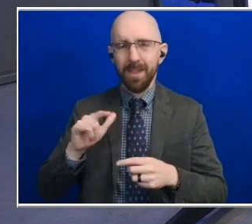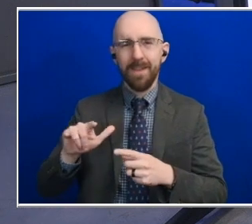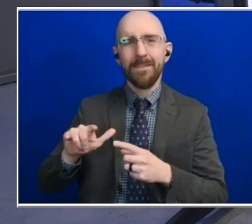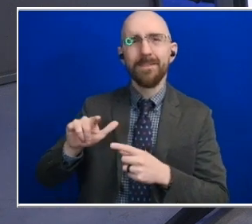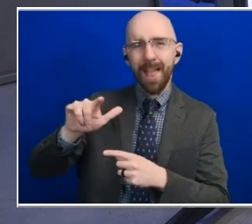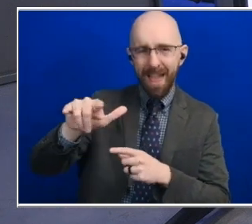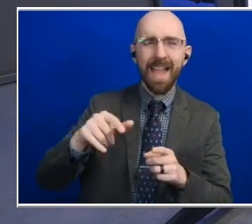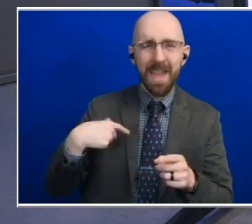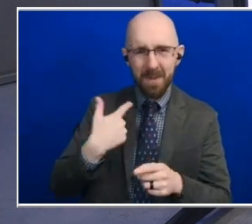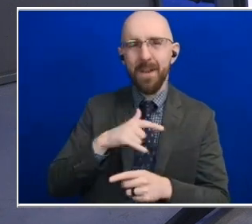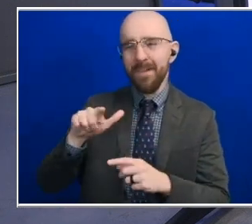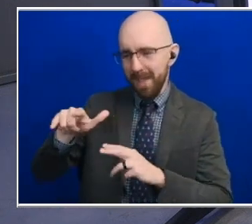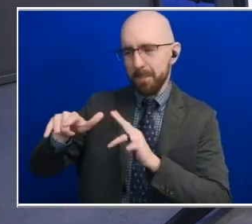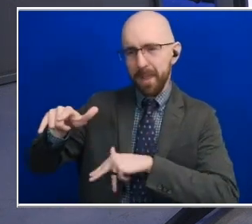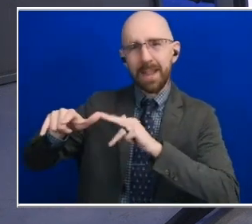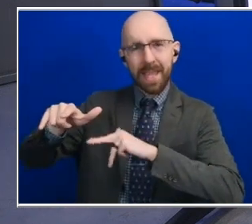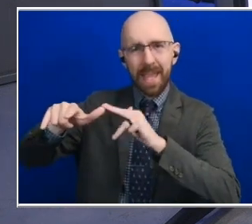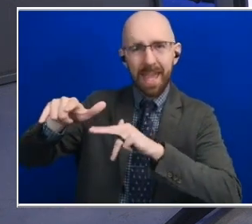That's it, Yeah, right there.